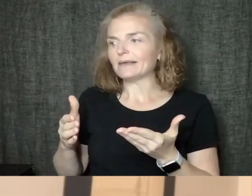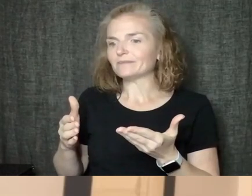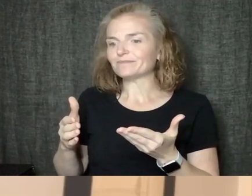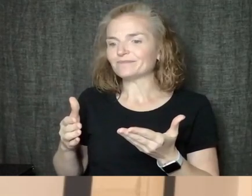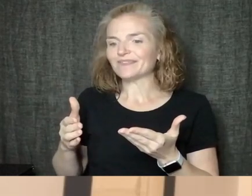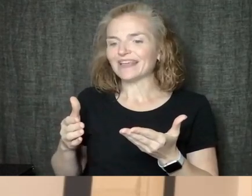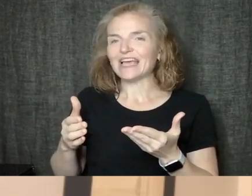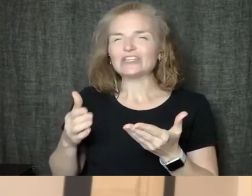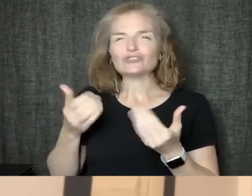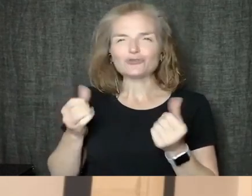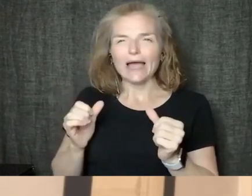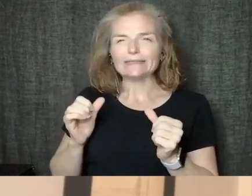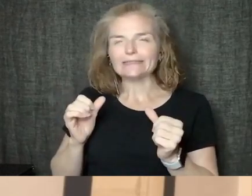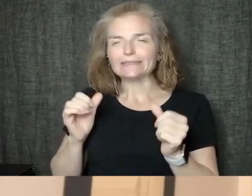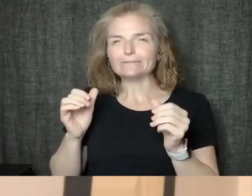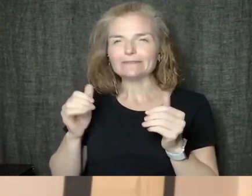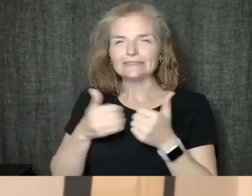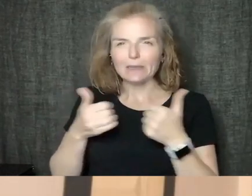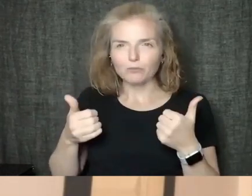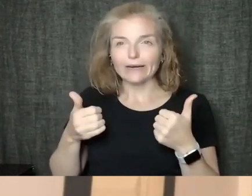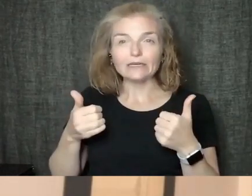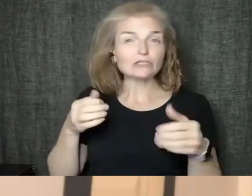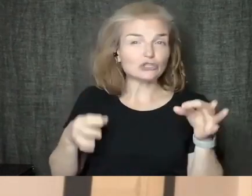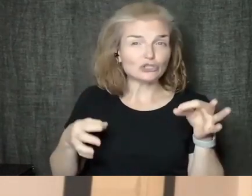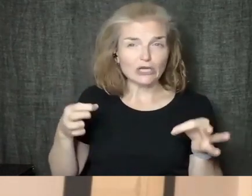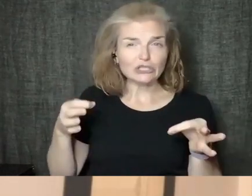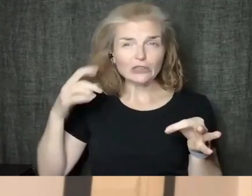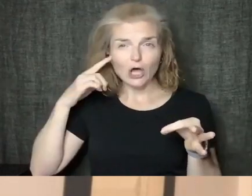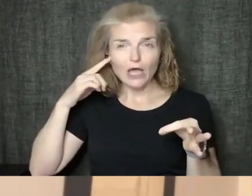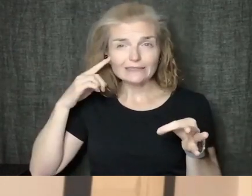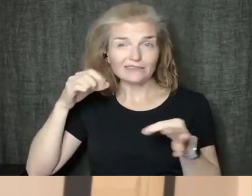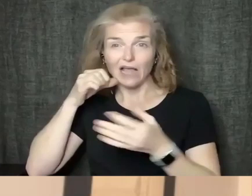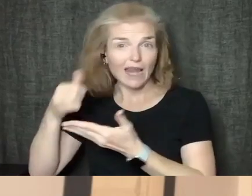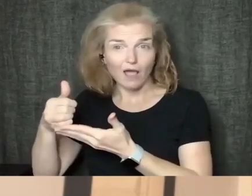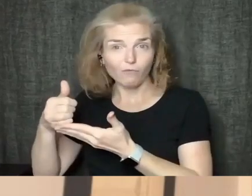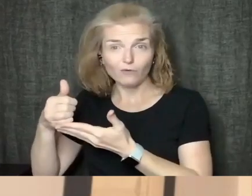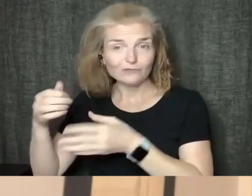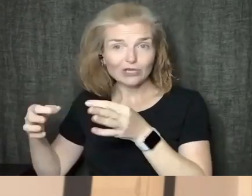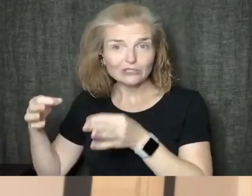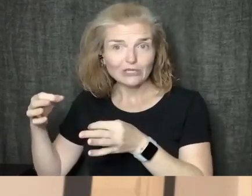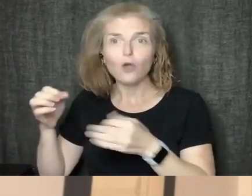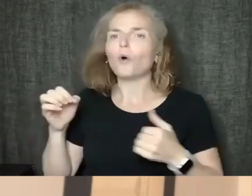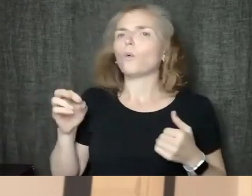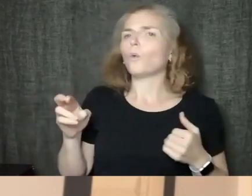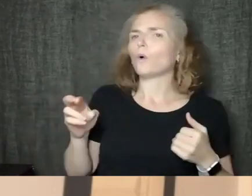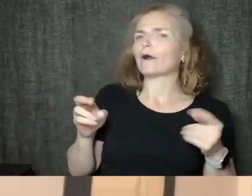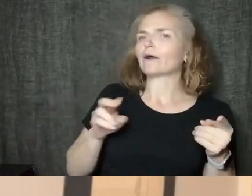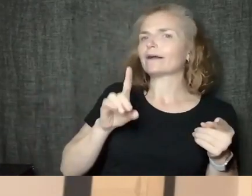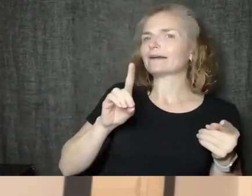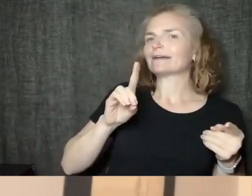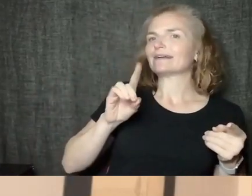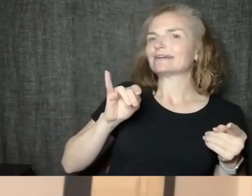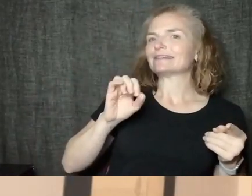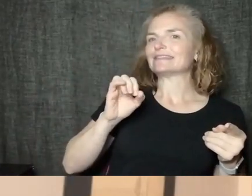that are unwholesome? And when is it just a healthy way of discernment and doing